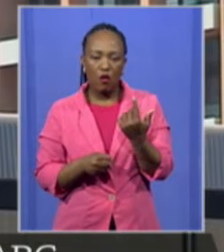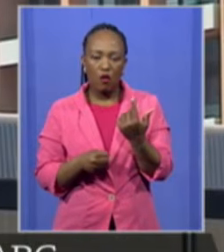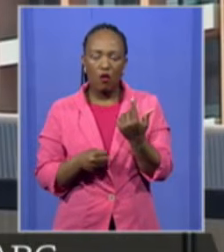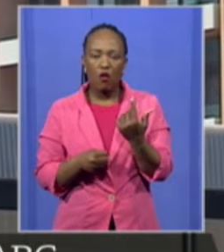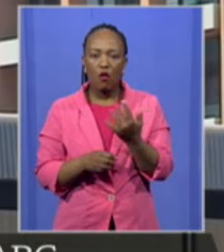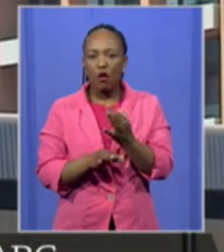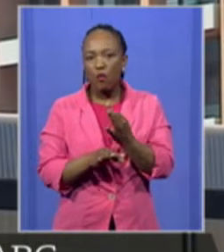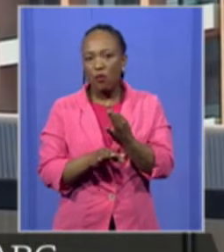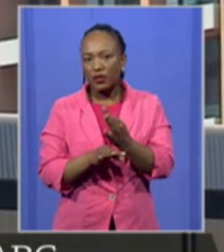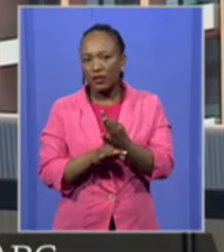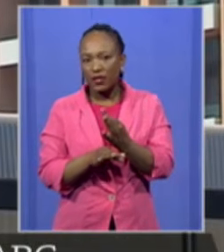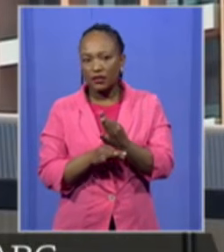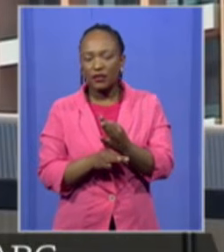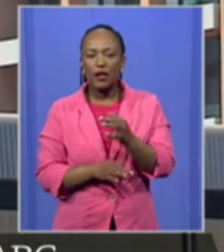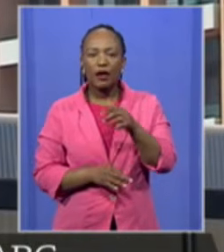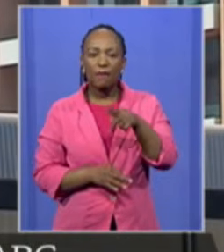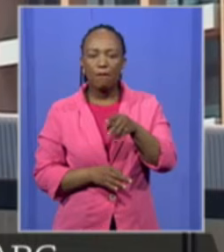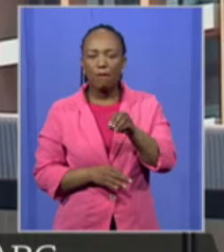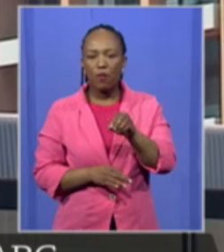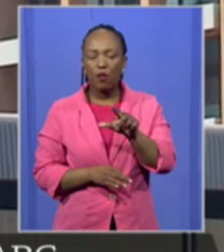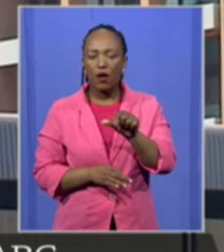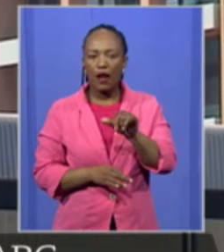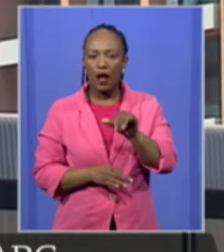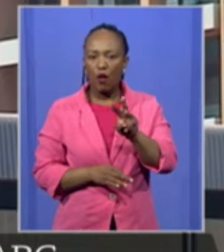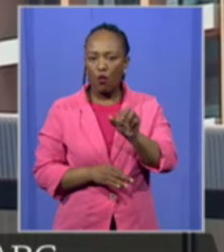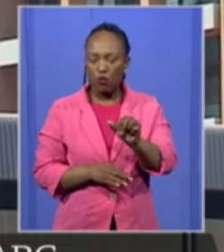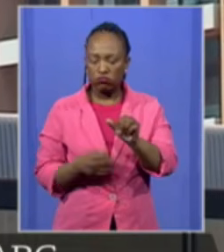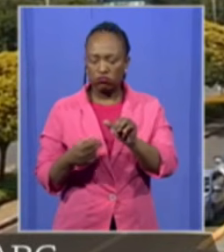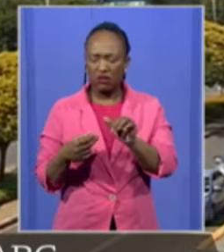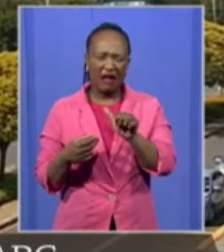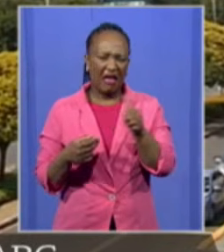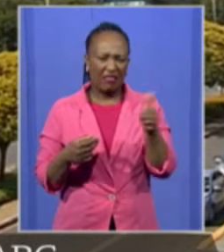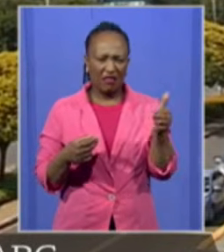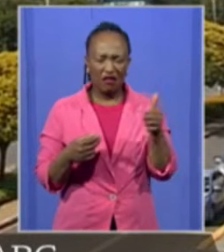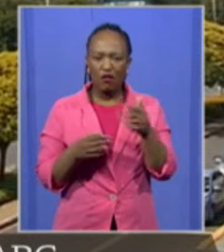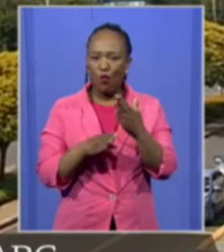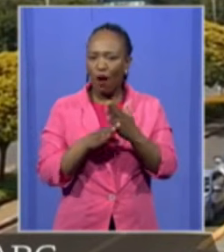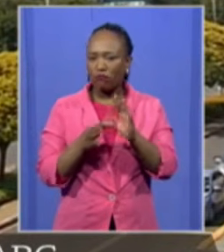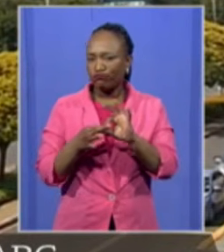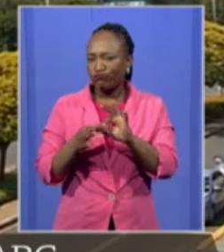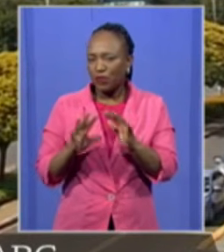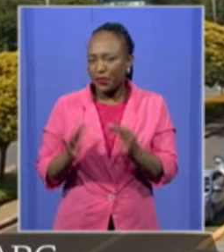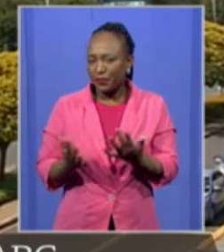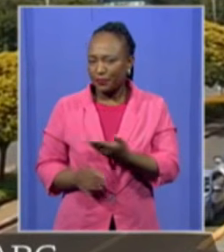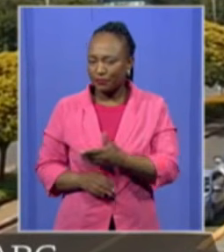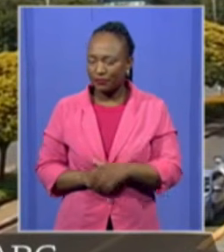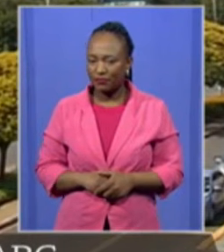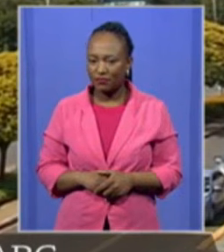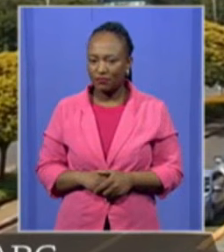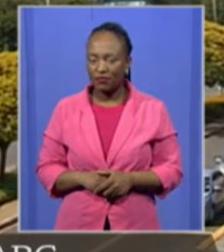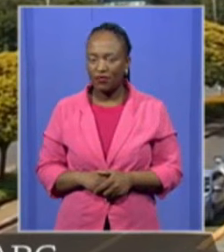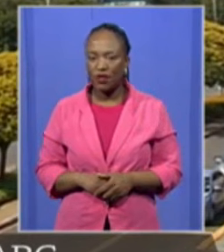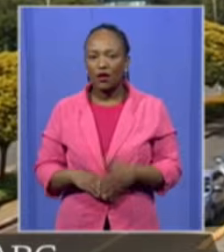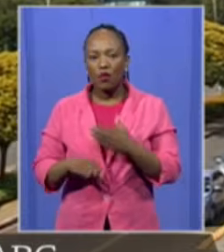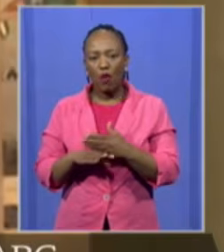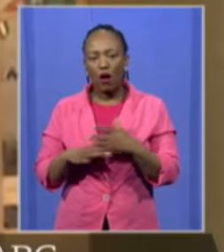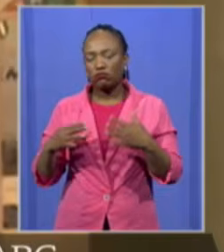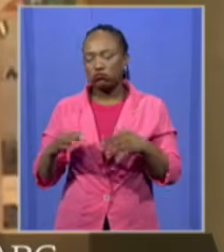bontate Polao Mohoto jwalo o sebeditse jwang le bona? Hantle haholo ke fihletse bona